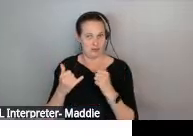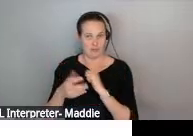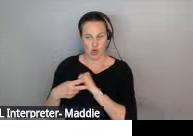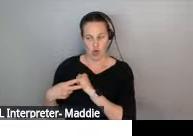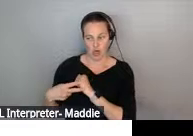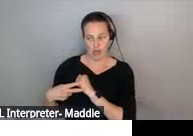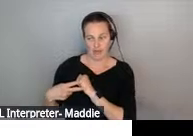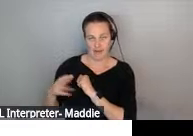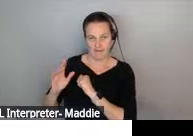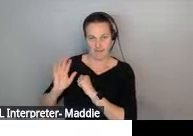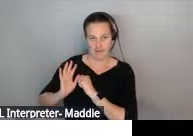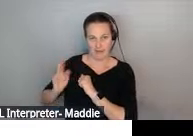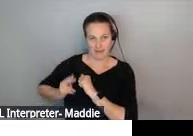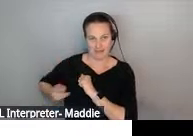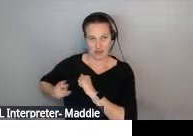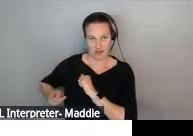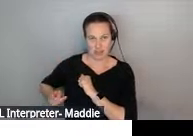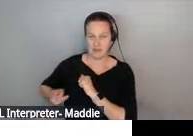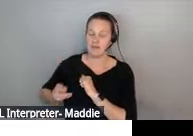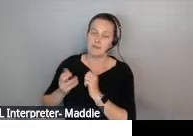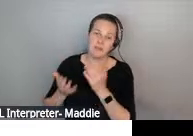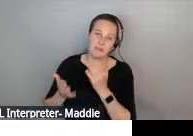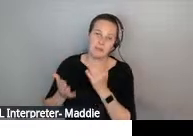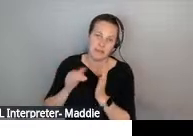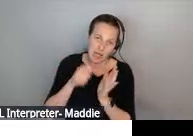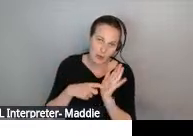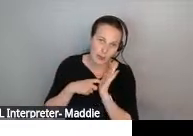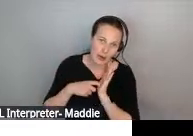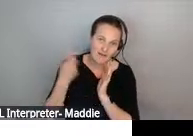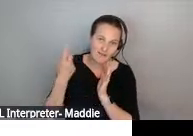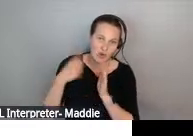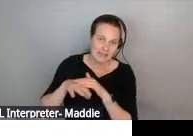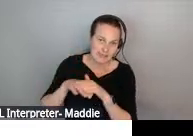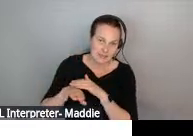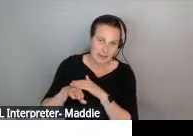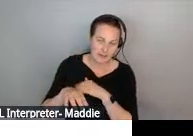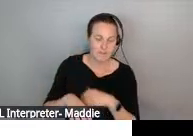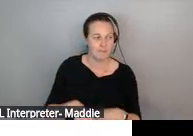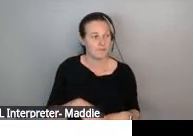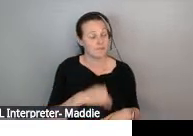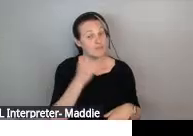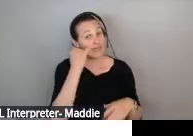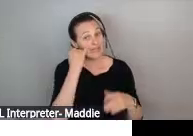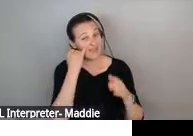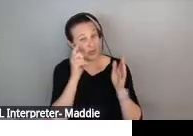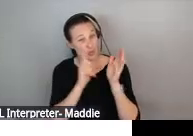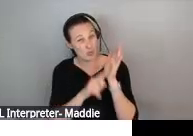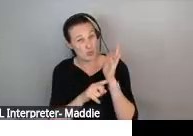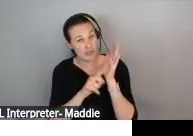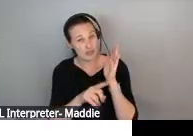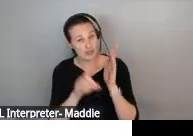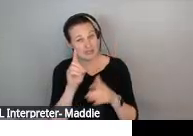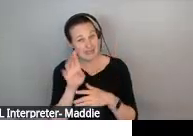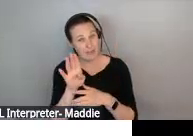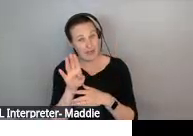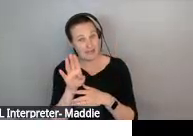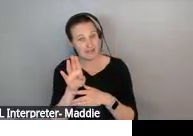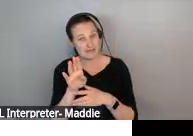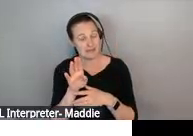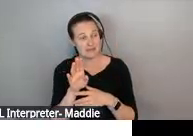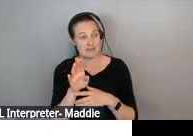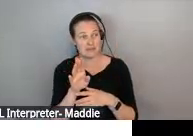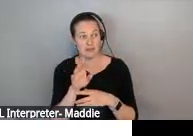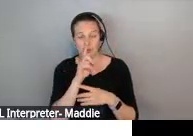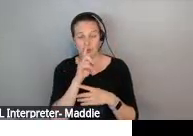to be made accessible. If you've got a research database that is exclusively